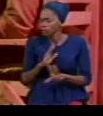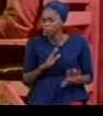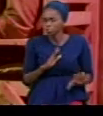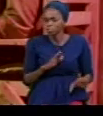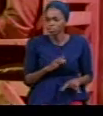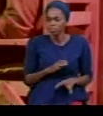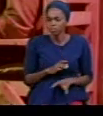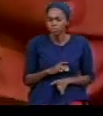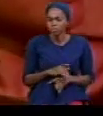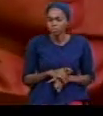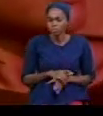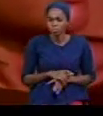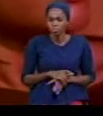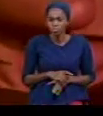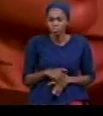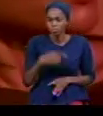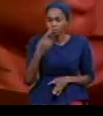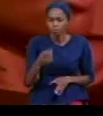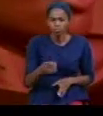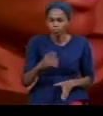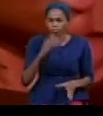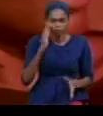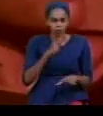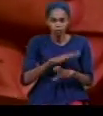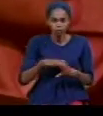Don't shut them up. Let me